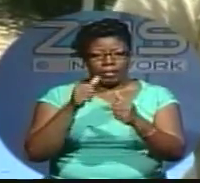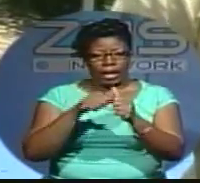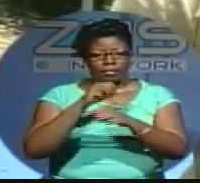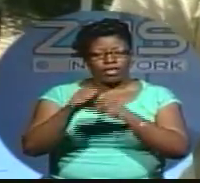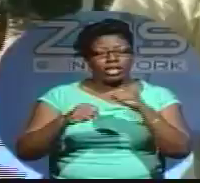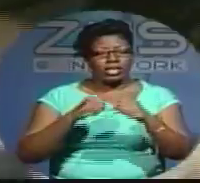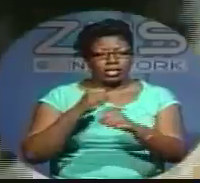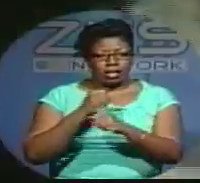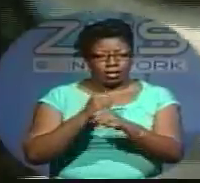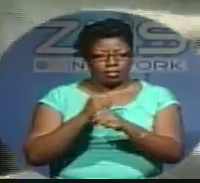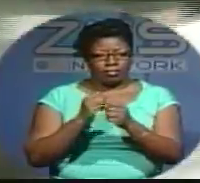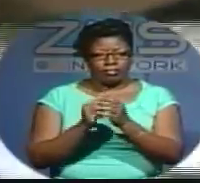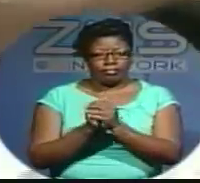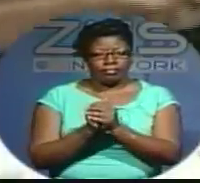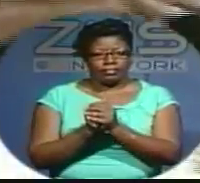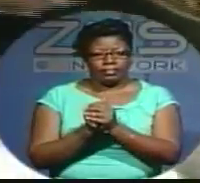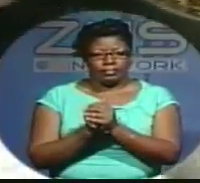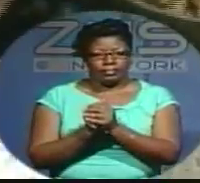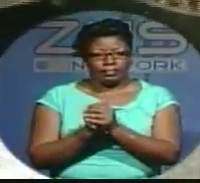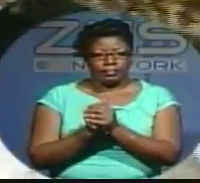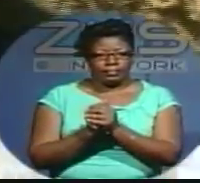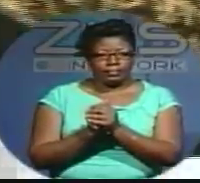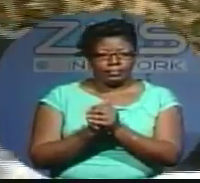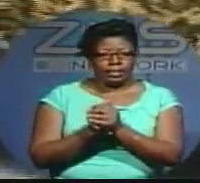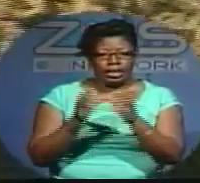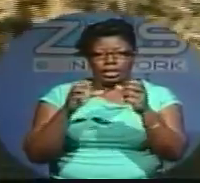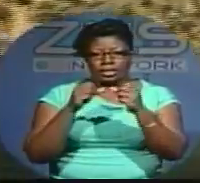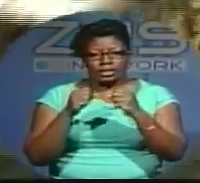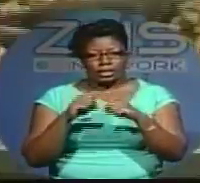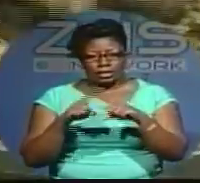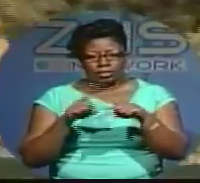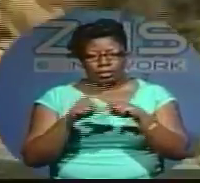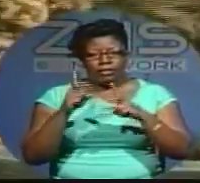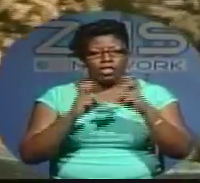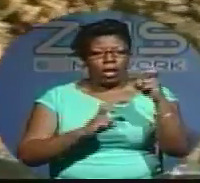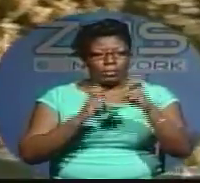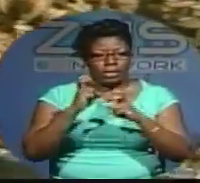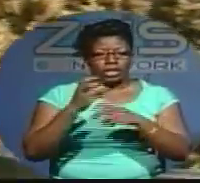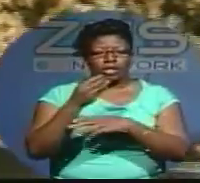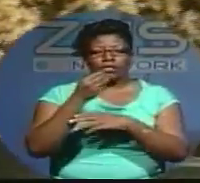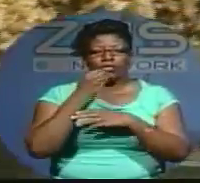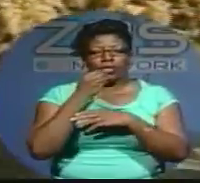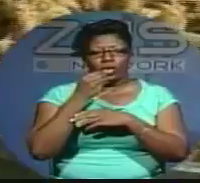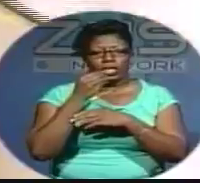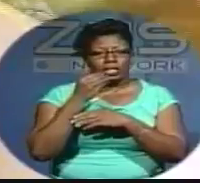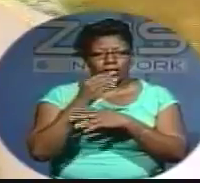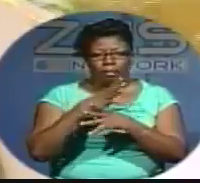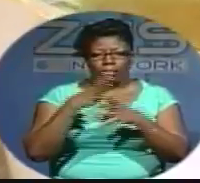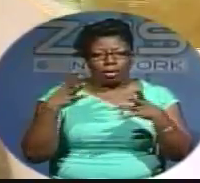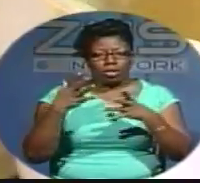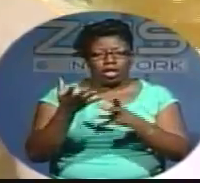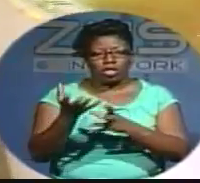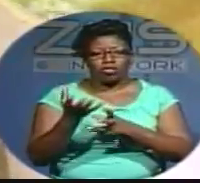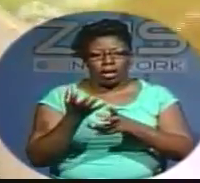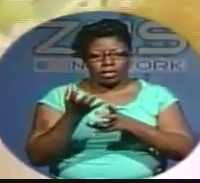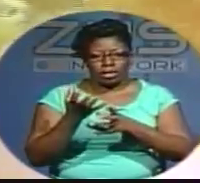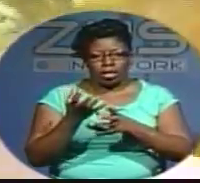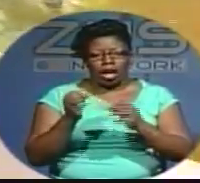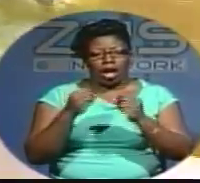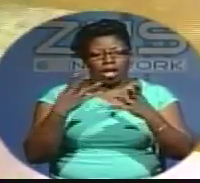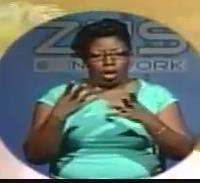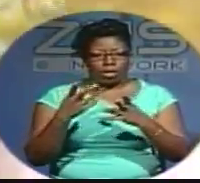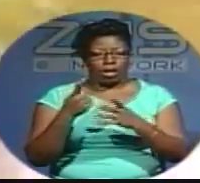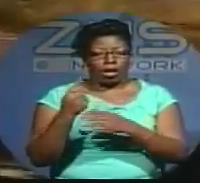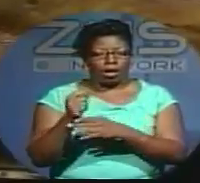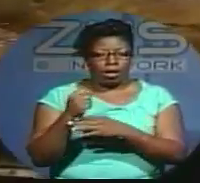row. I love it. While the various competitions were taking place, food was the main attraction, as many supported the local